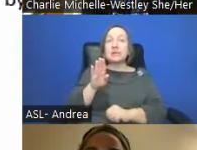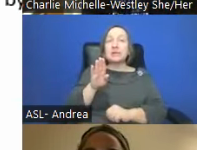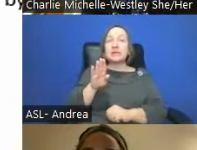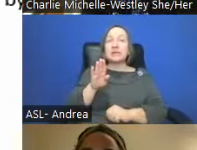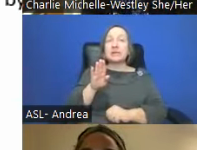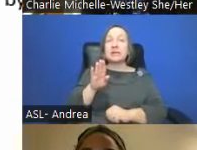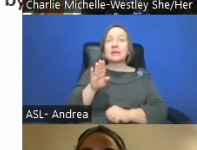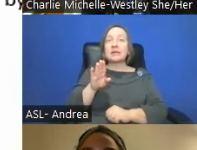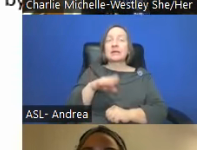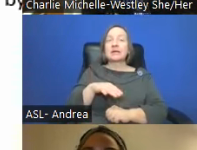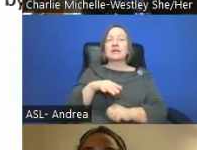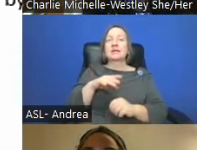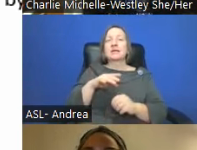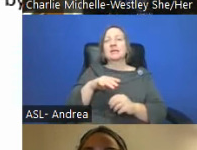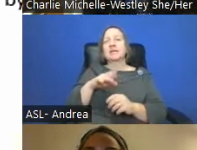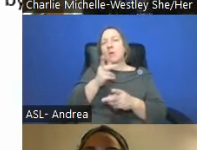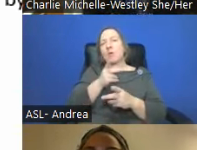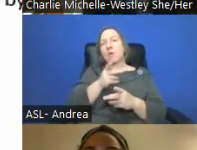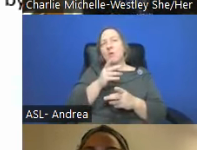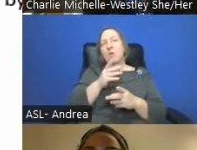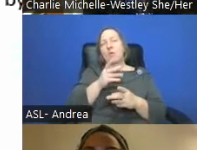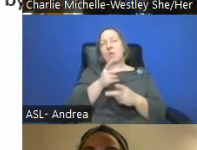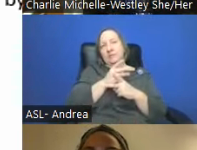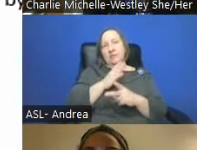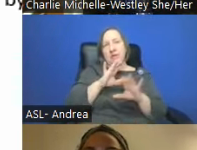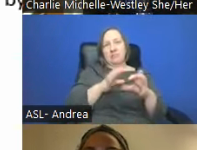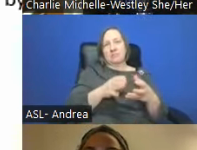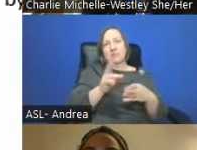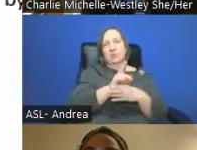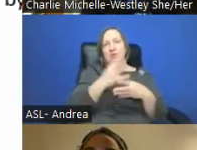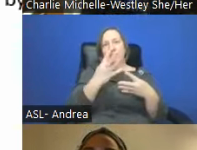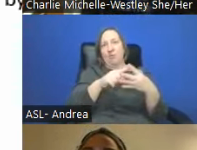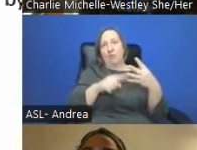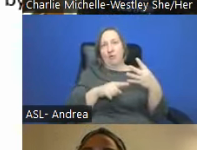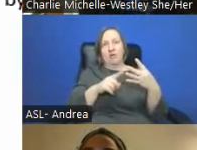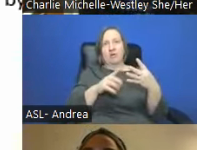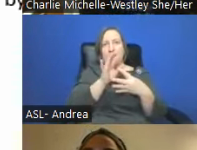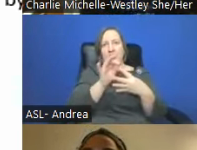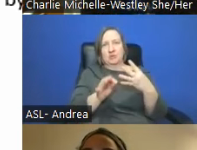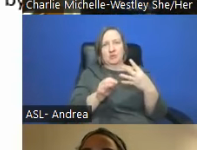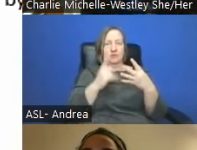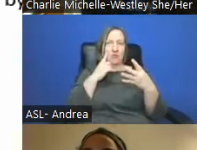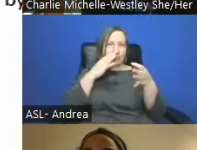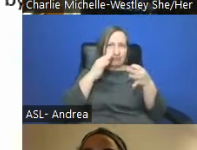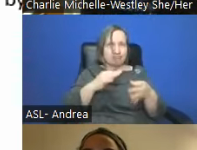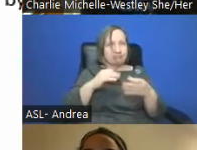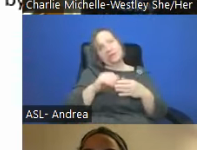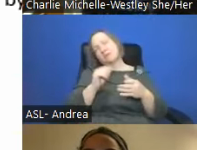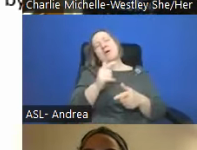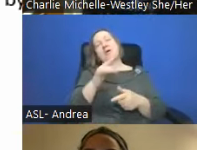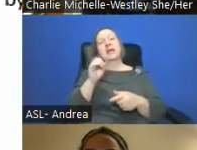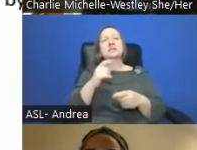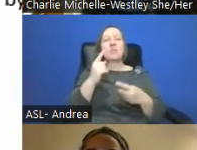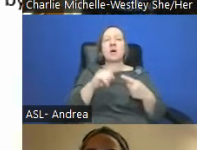Yes. The oversight body uses standard set of 4 options for findings in all cases. 1, out of